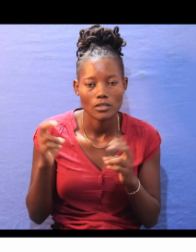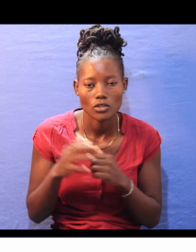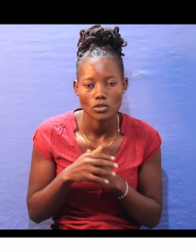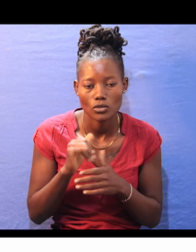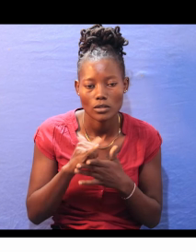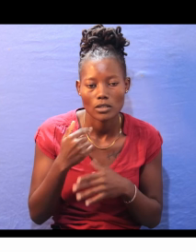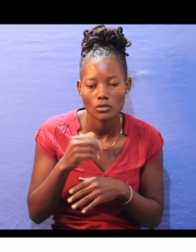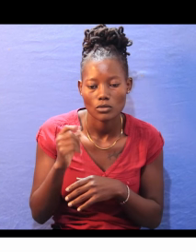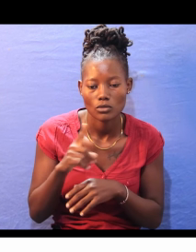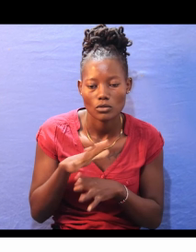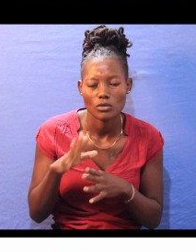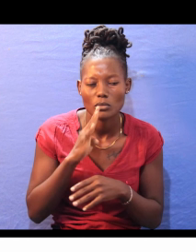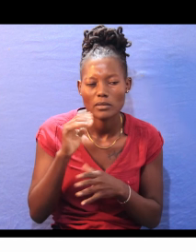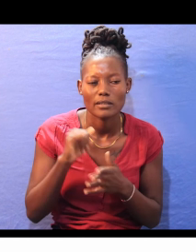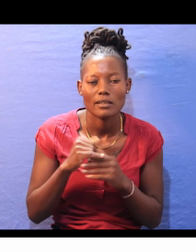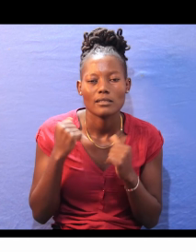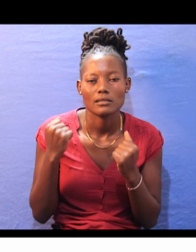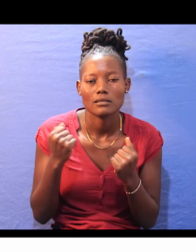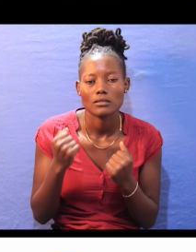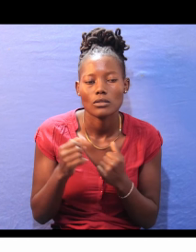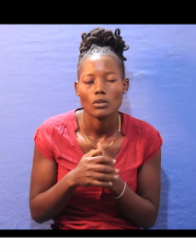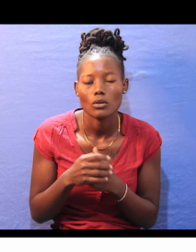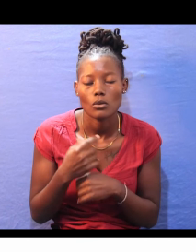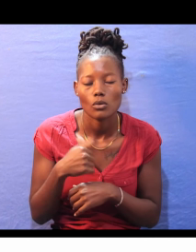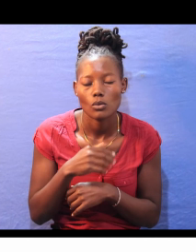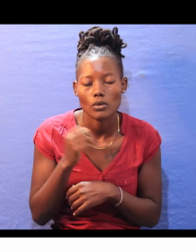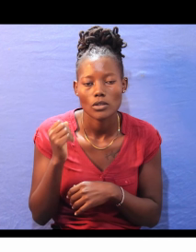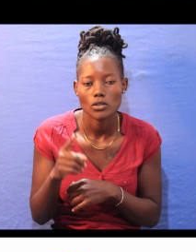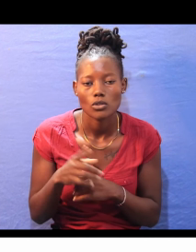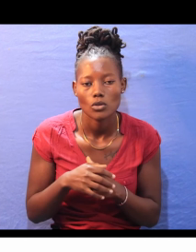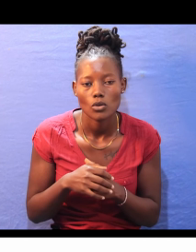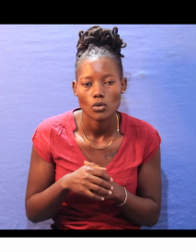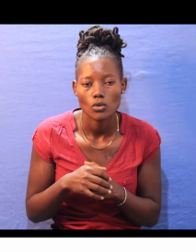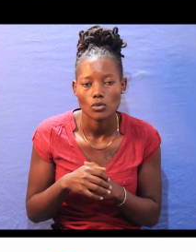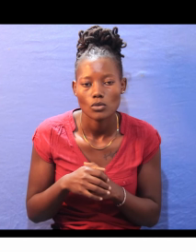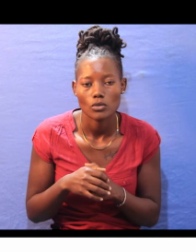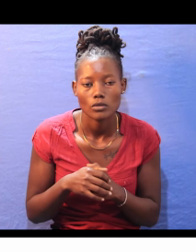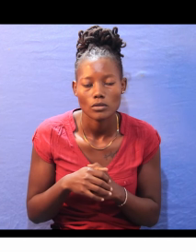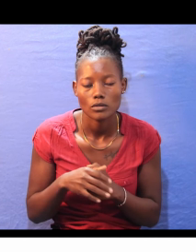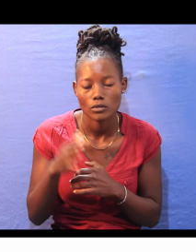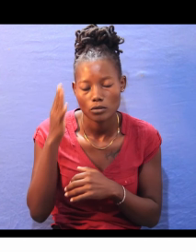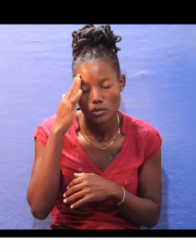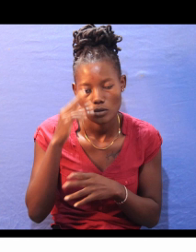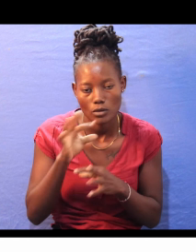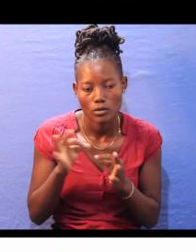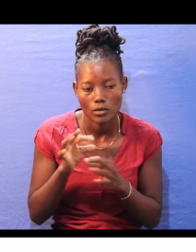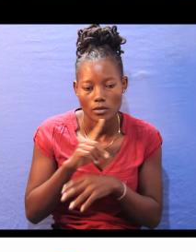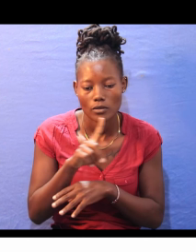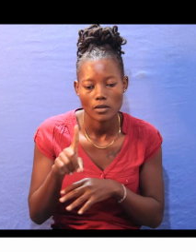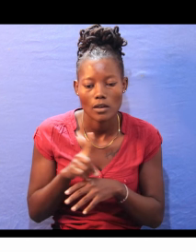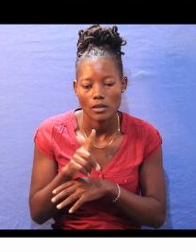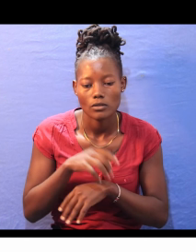don't need to be that strong. We need to learn to express power and not maximum